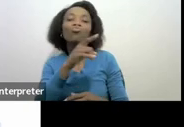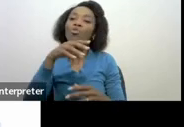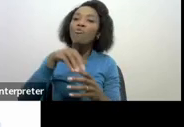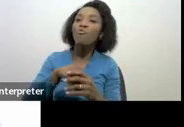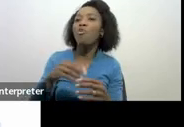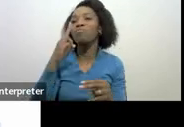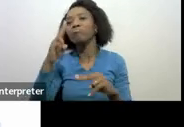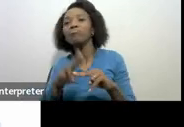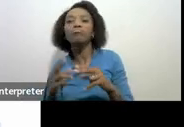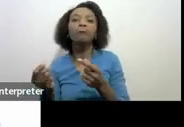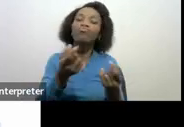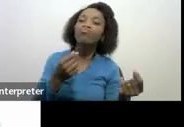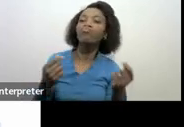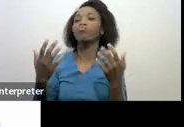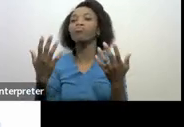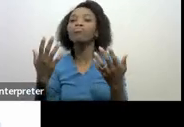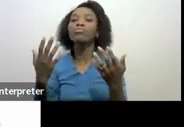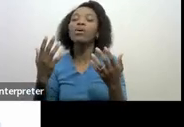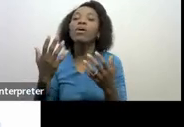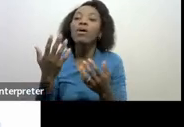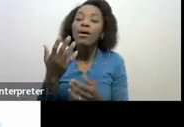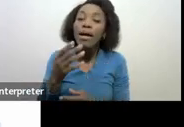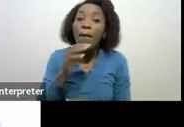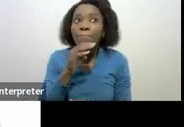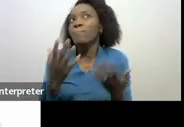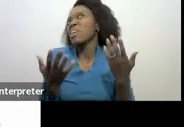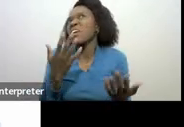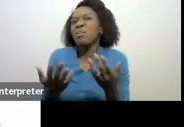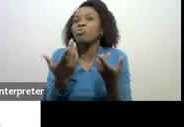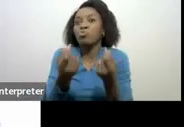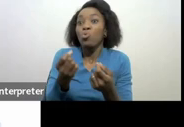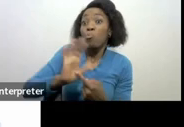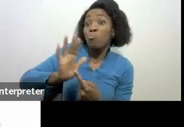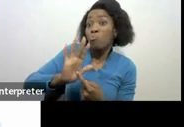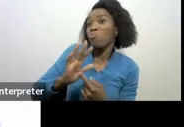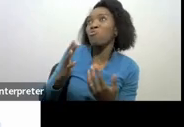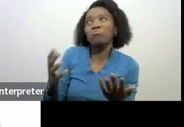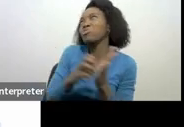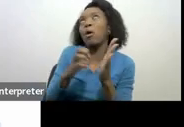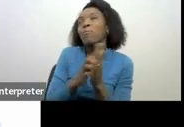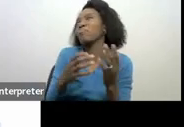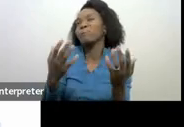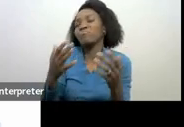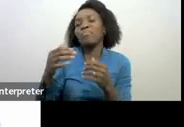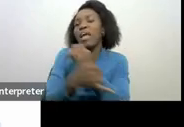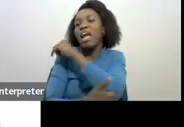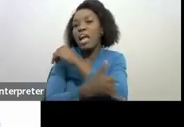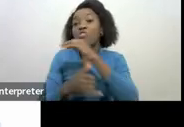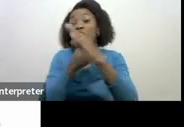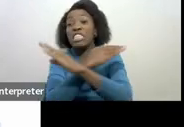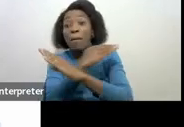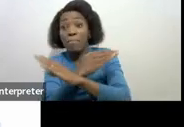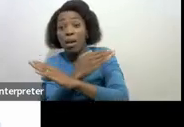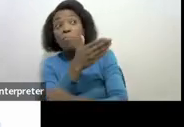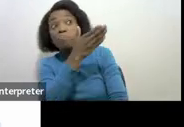production company to say we need to shoot a movie in maybe for argument's sake in Zambia, you will be there for six